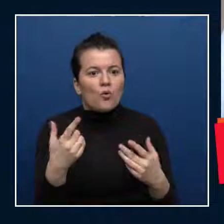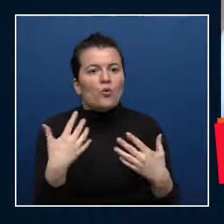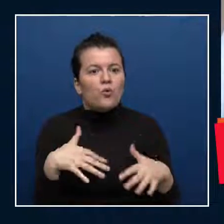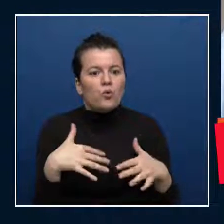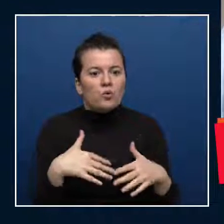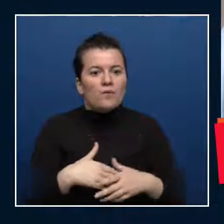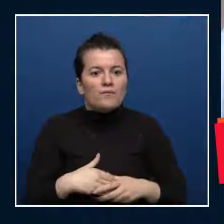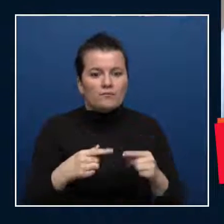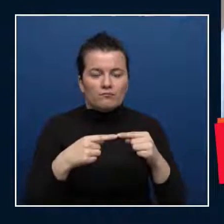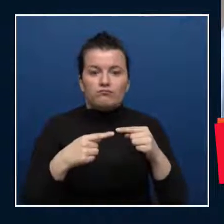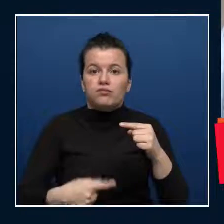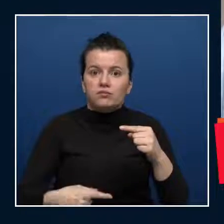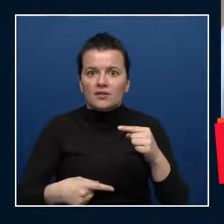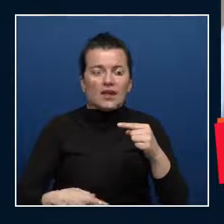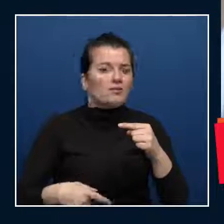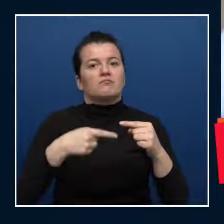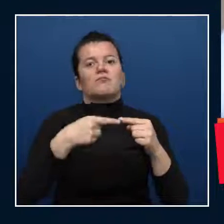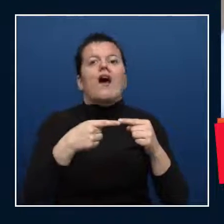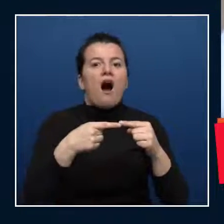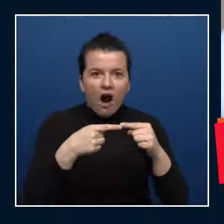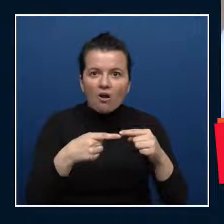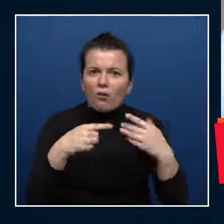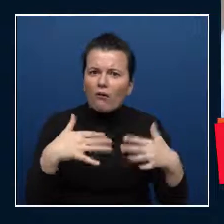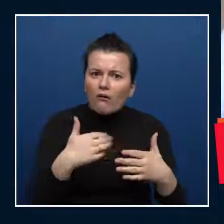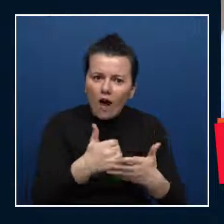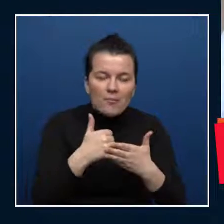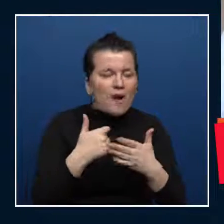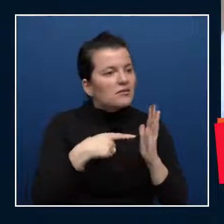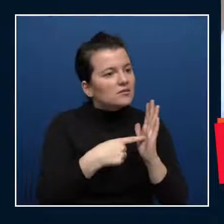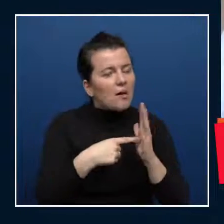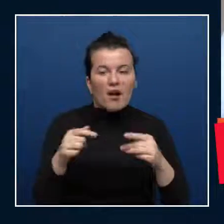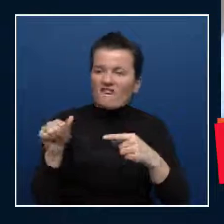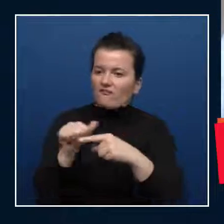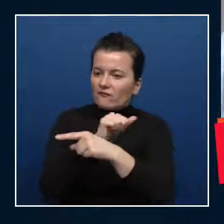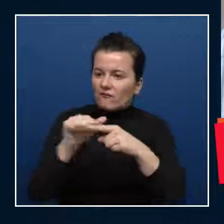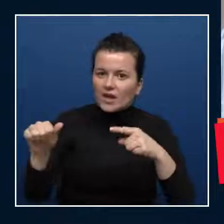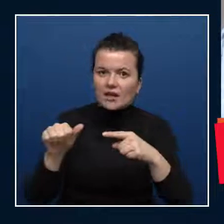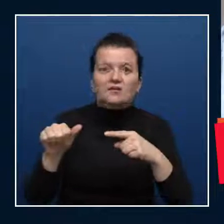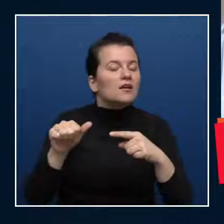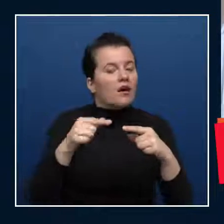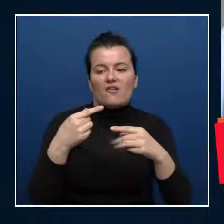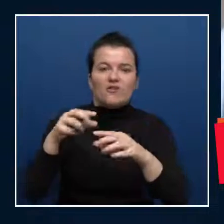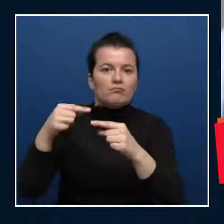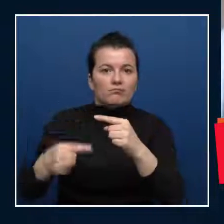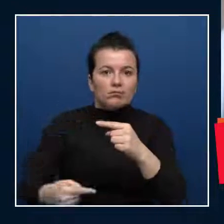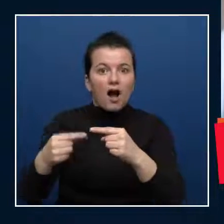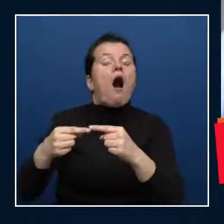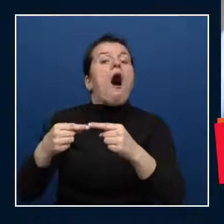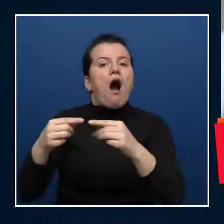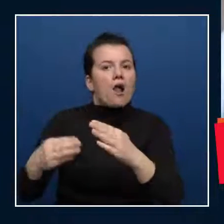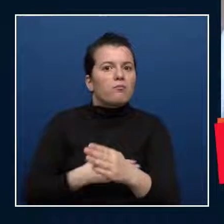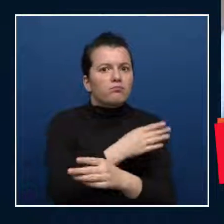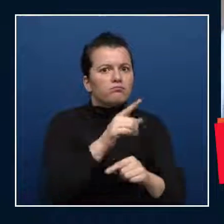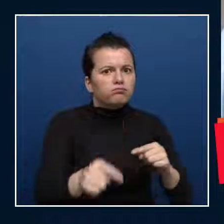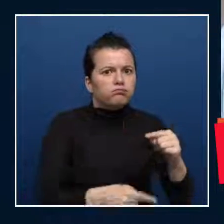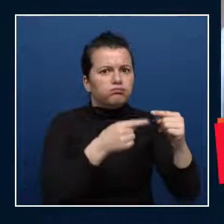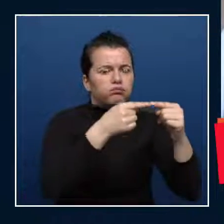confidence when they're doing their maintenance and things like that. It was a real kind of it's an incentive